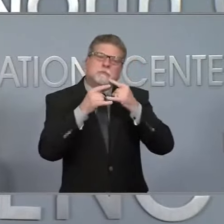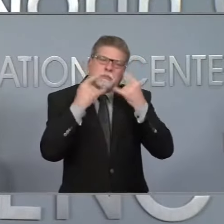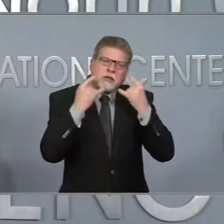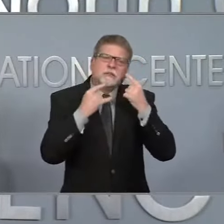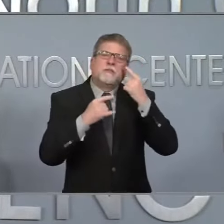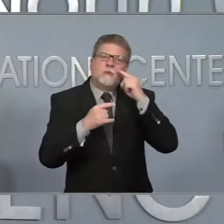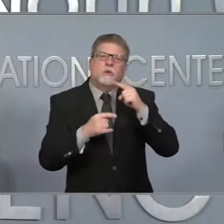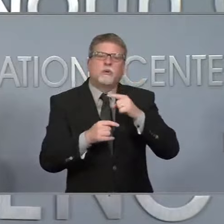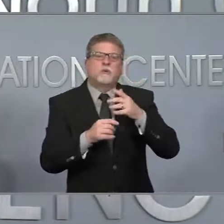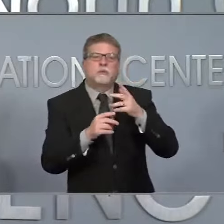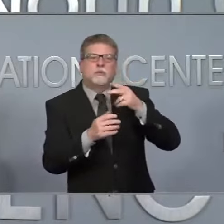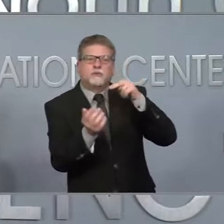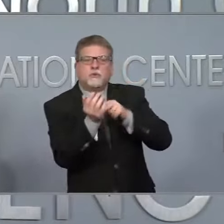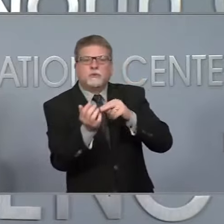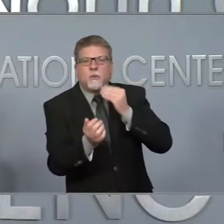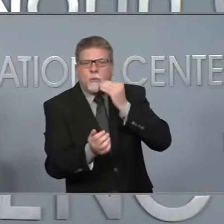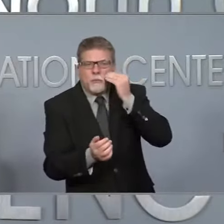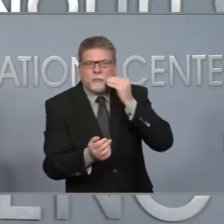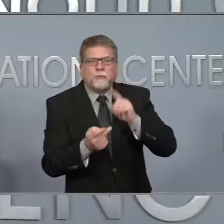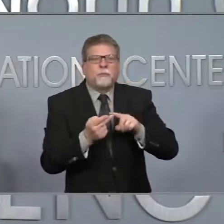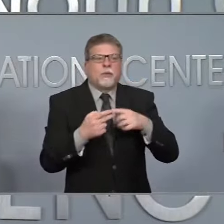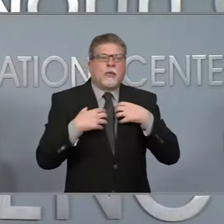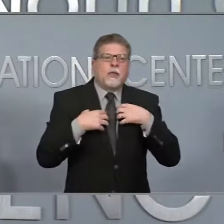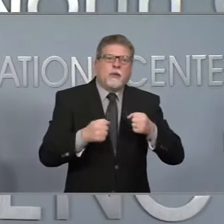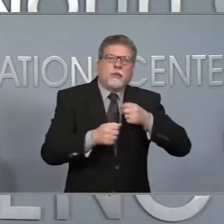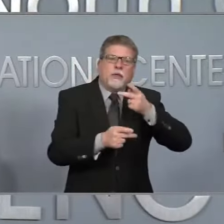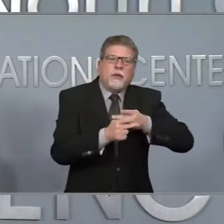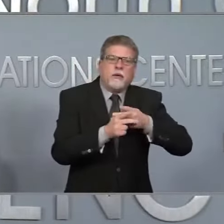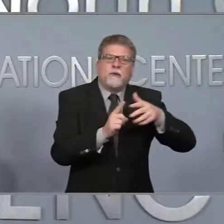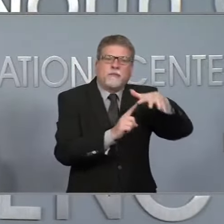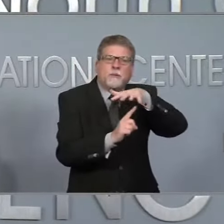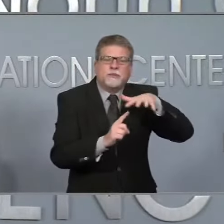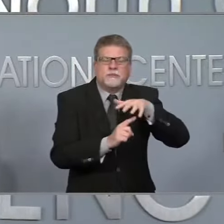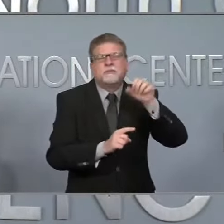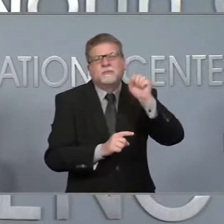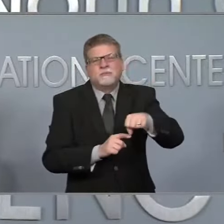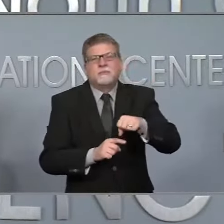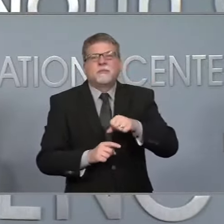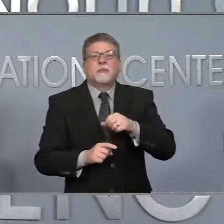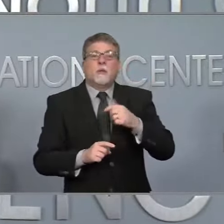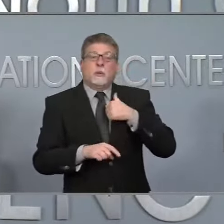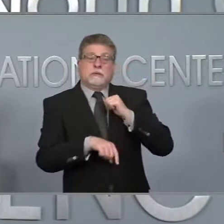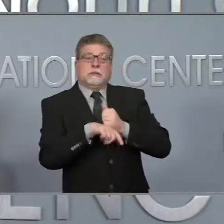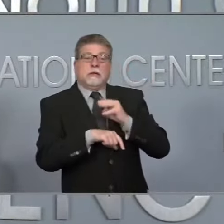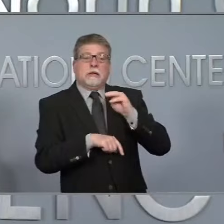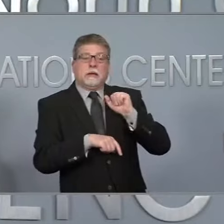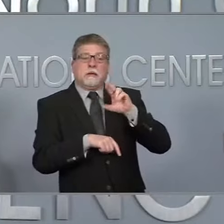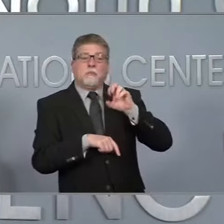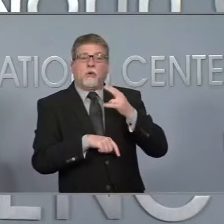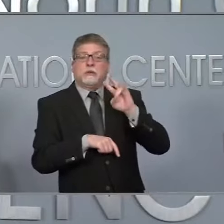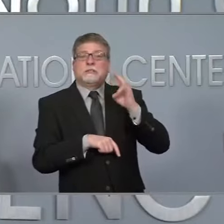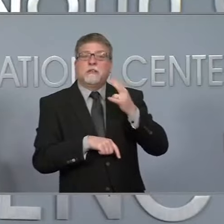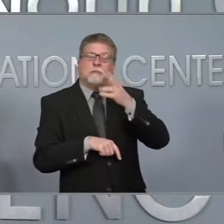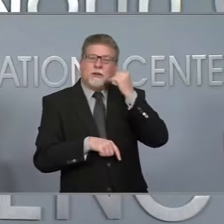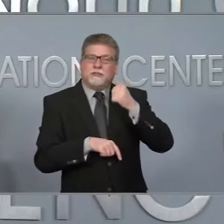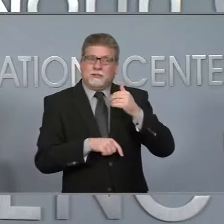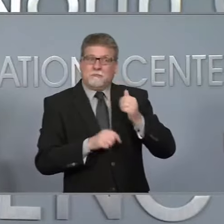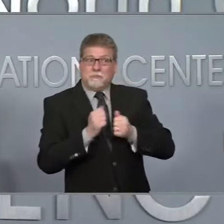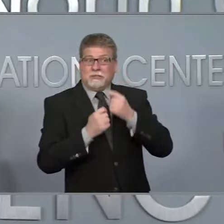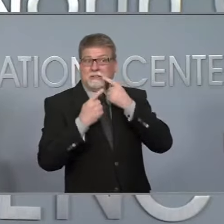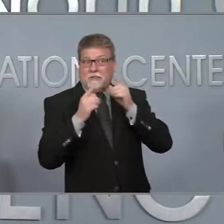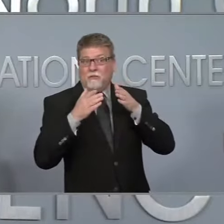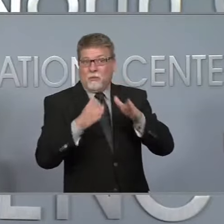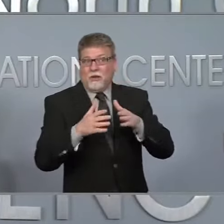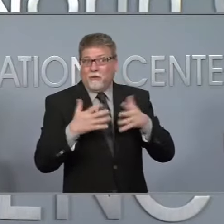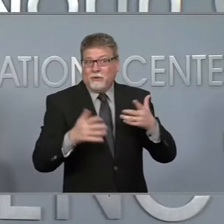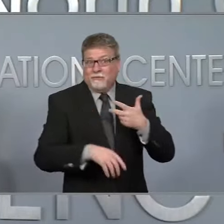March 7th as we watch our cases decline and giving people time to get vaccinated and to have conversations about what to